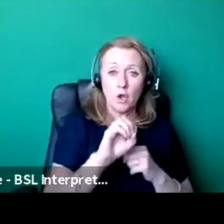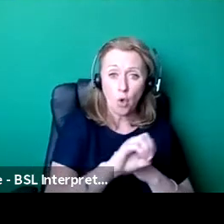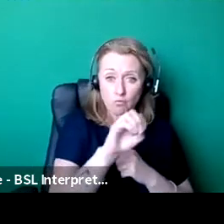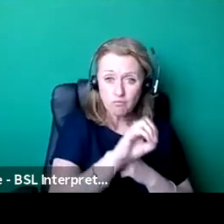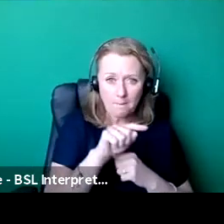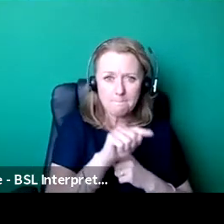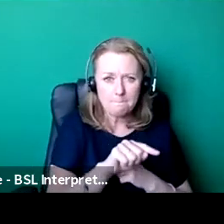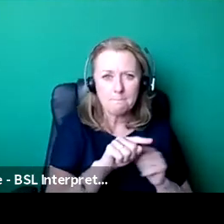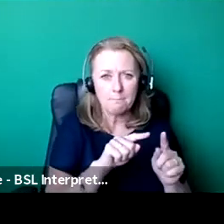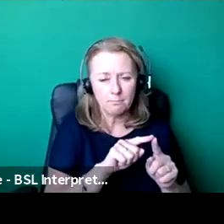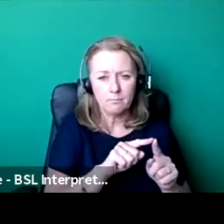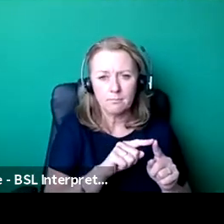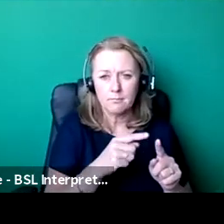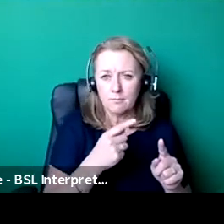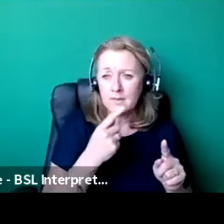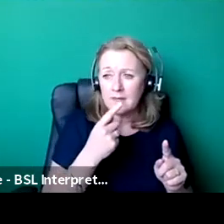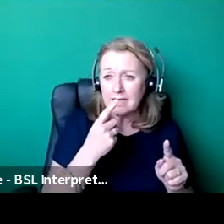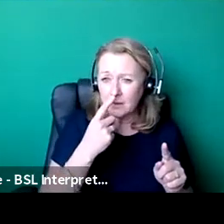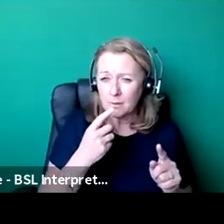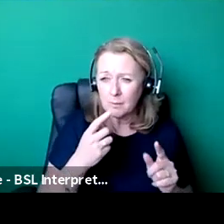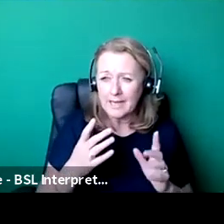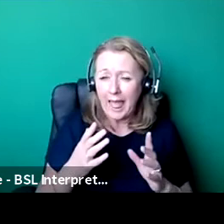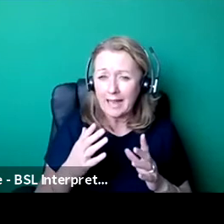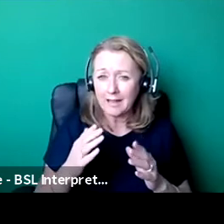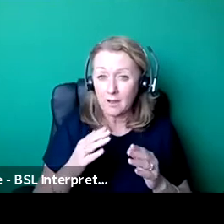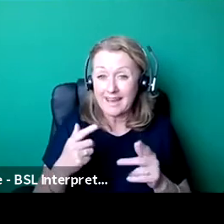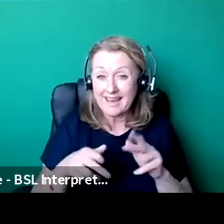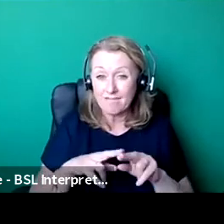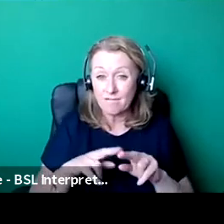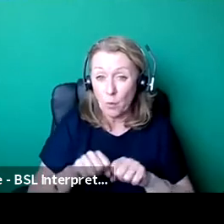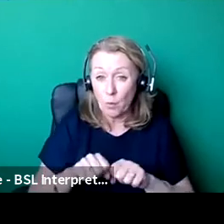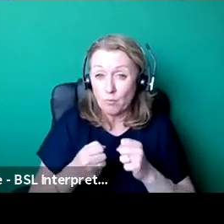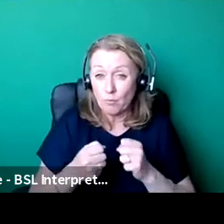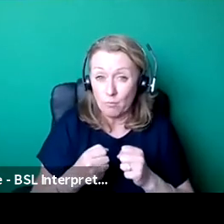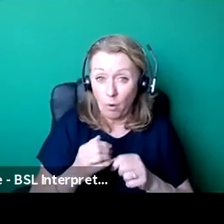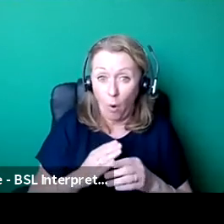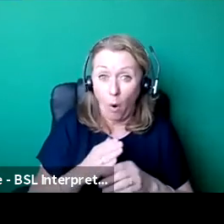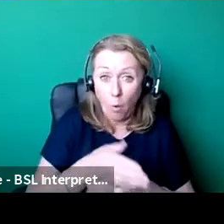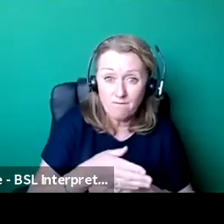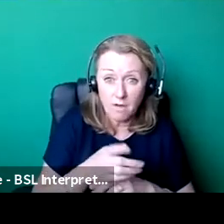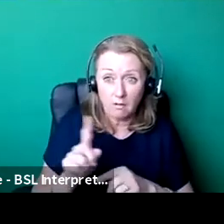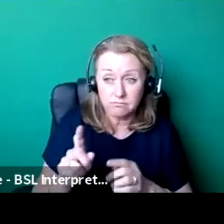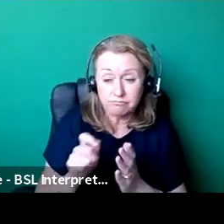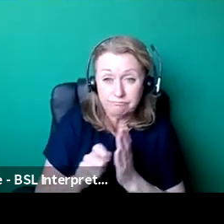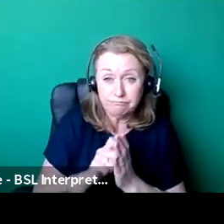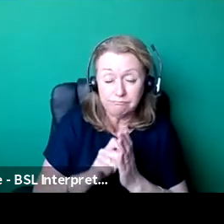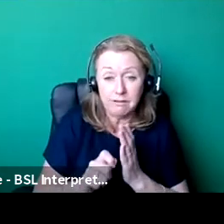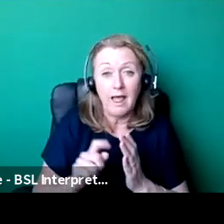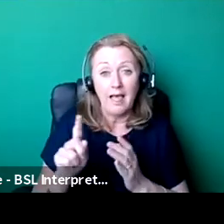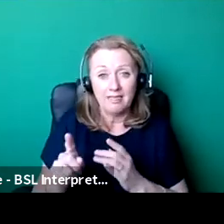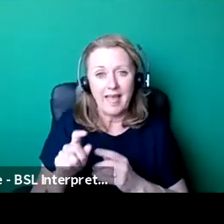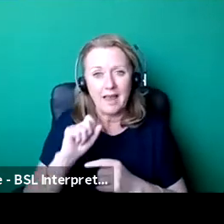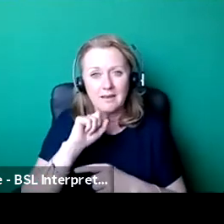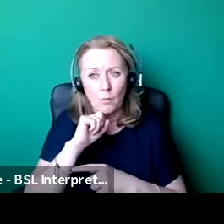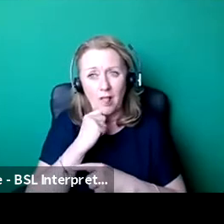ways, either got close to the red lines or you crossed the red lines and then you suffered repercussions. Could you tell us some of the details on that? And